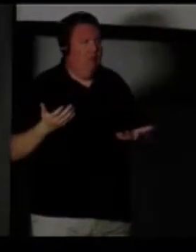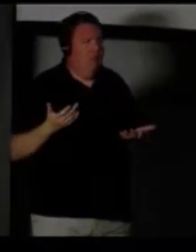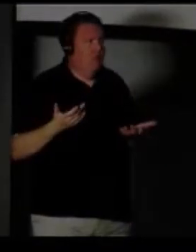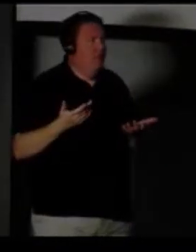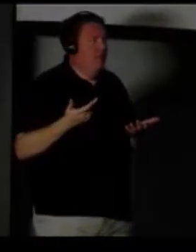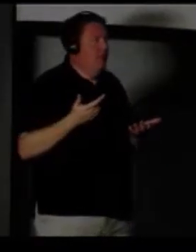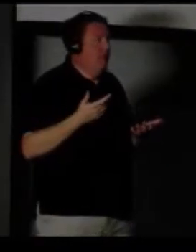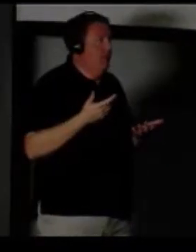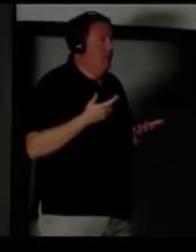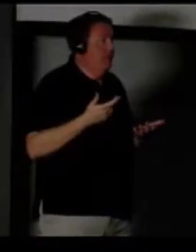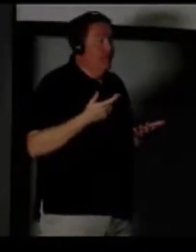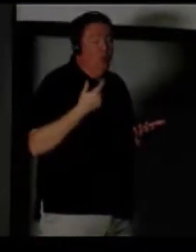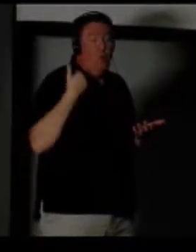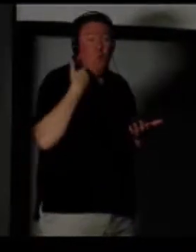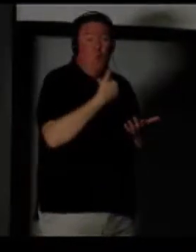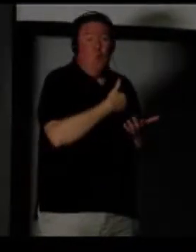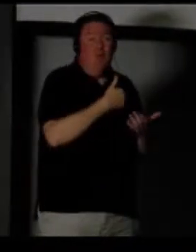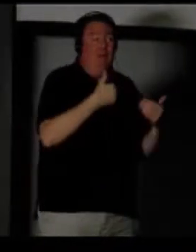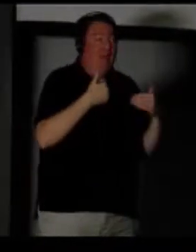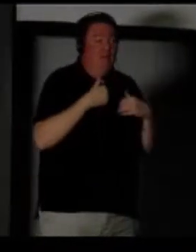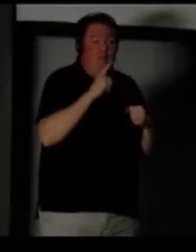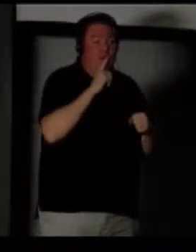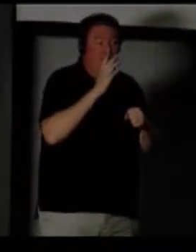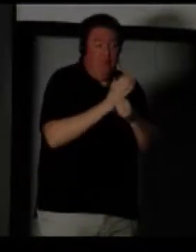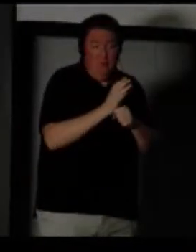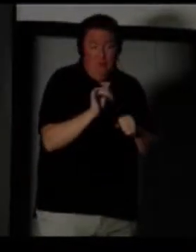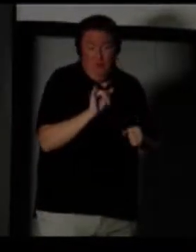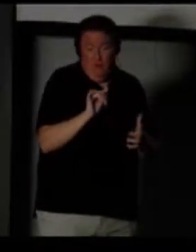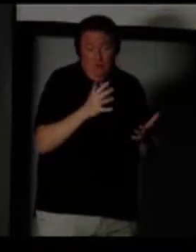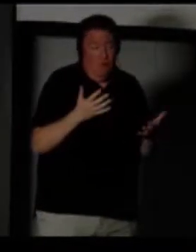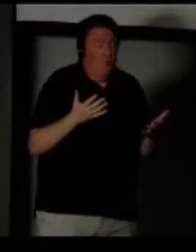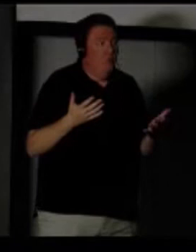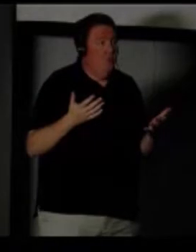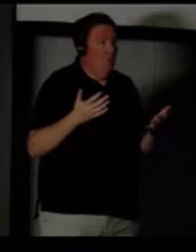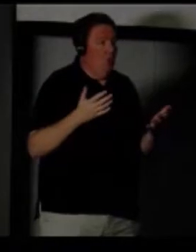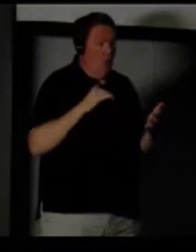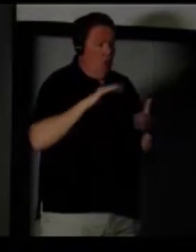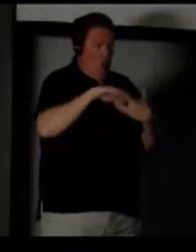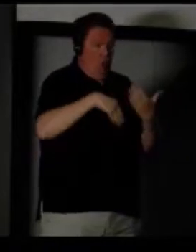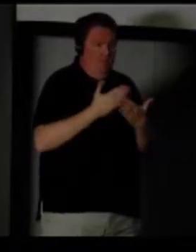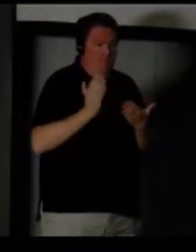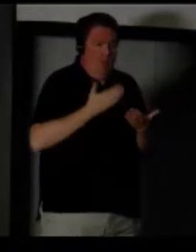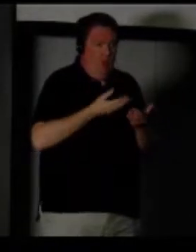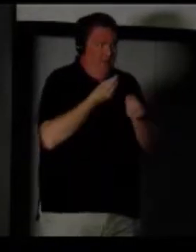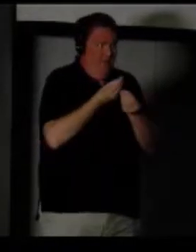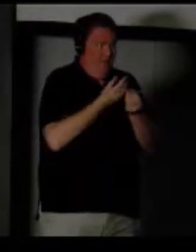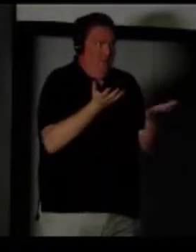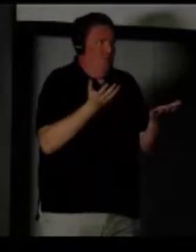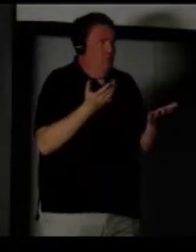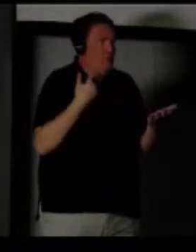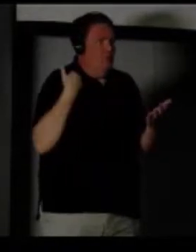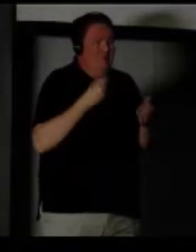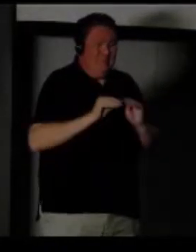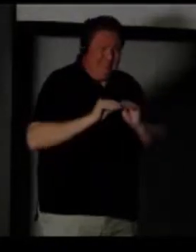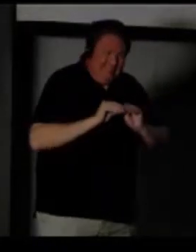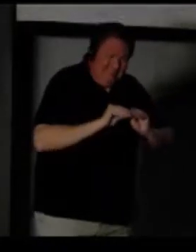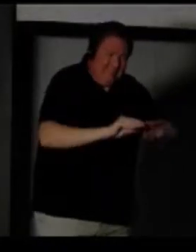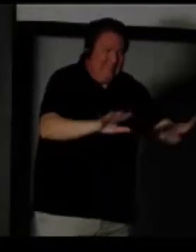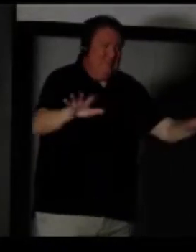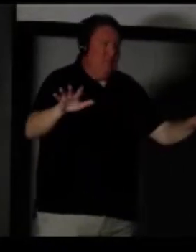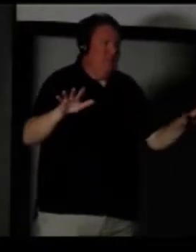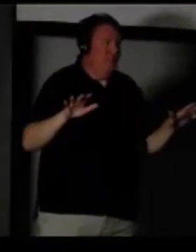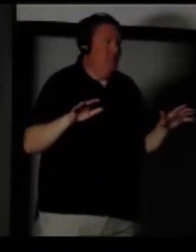We also have a commitment to making all of this information as widely available as